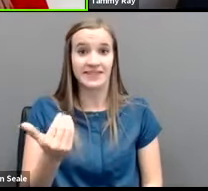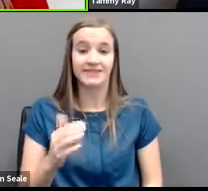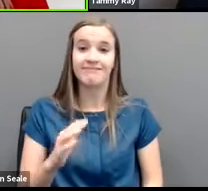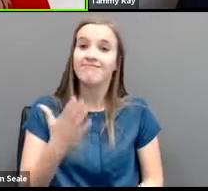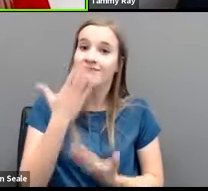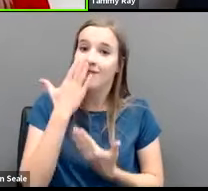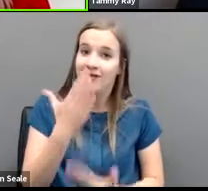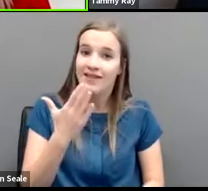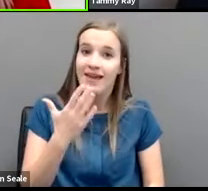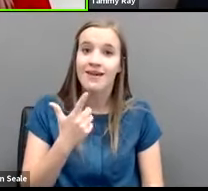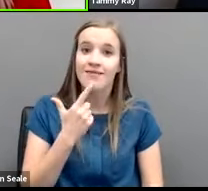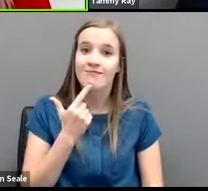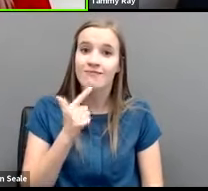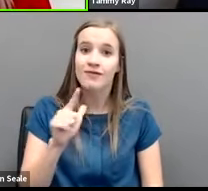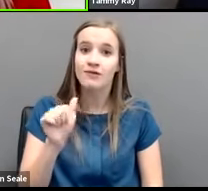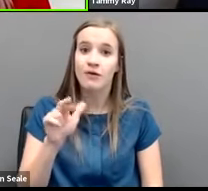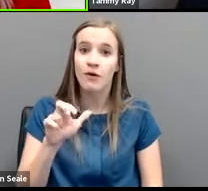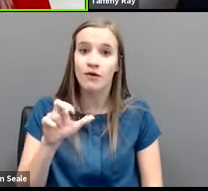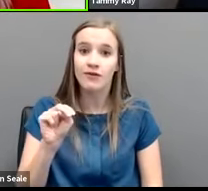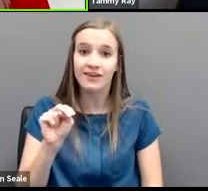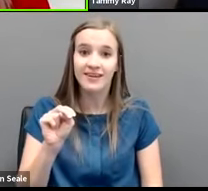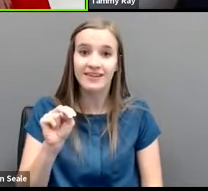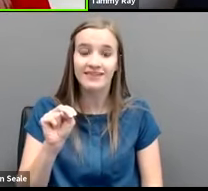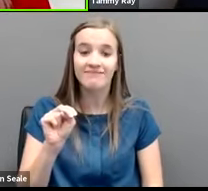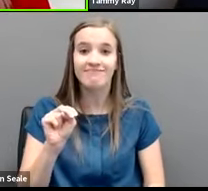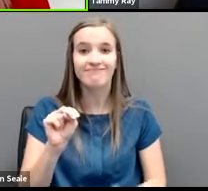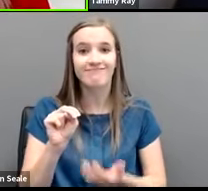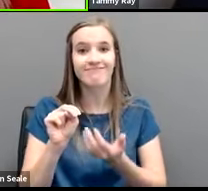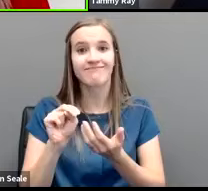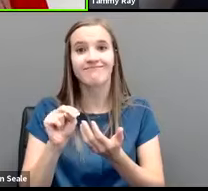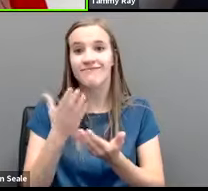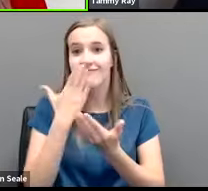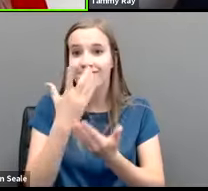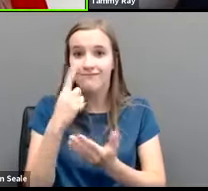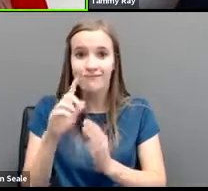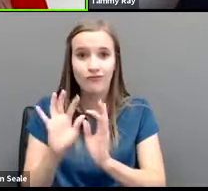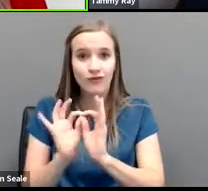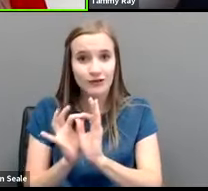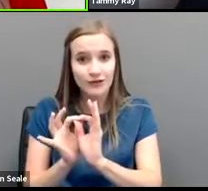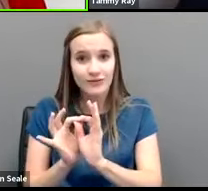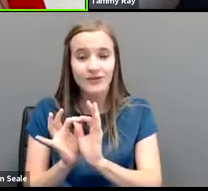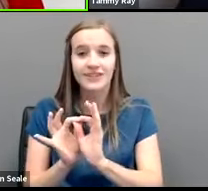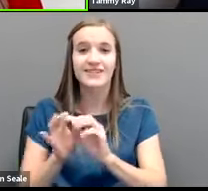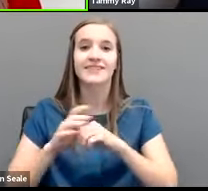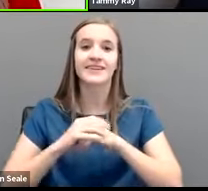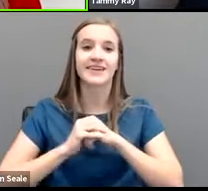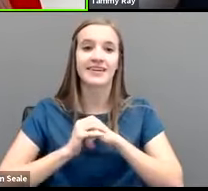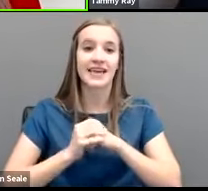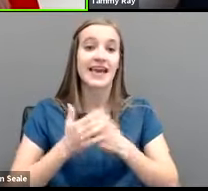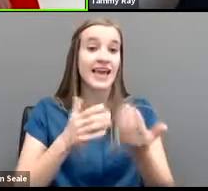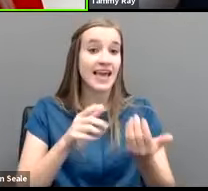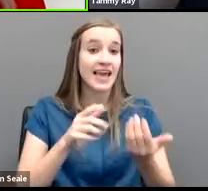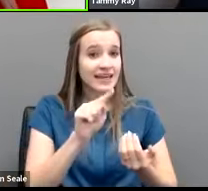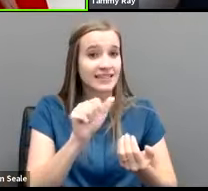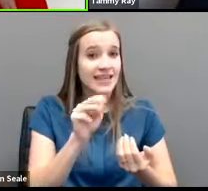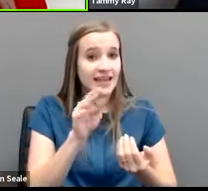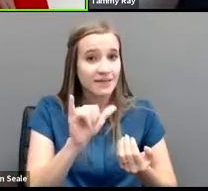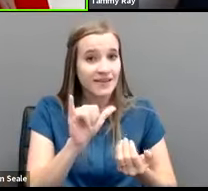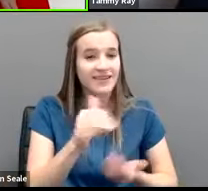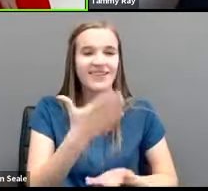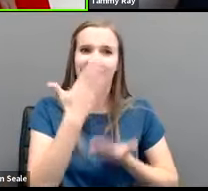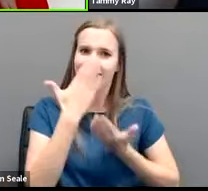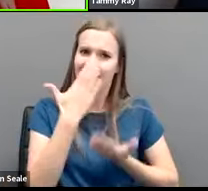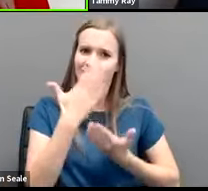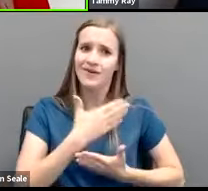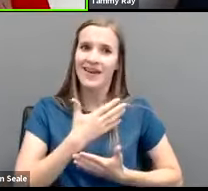Lauren and again for coming and providing sign language interpretation for us. Tammy, thank you. Enjoy